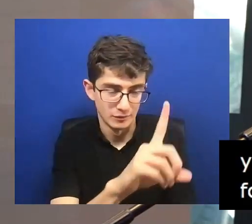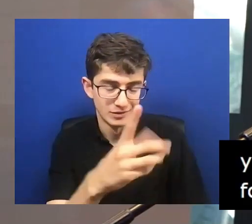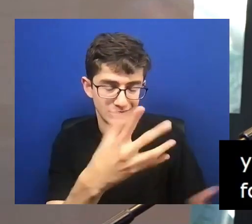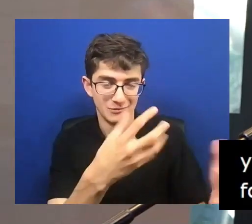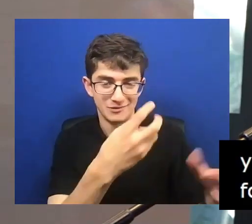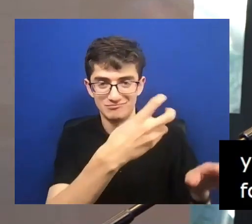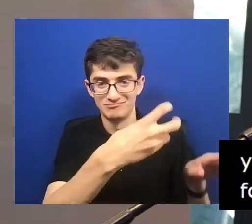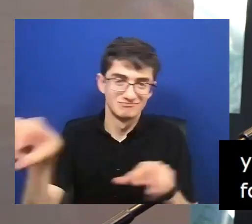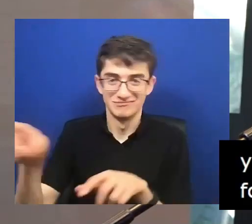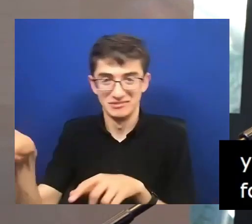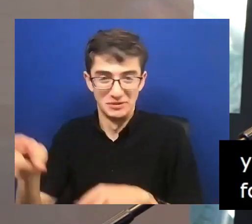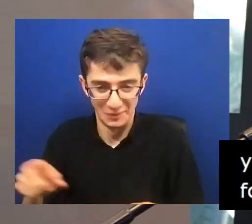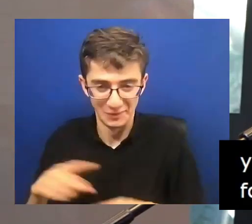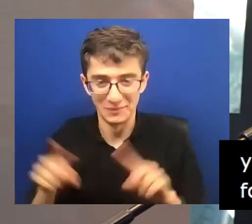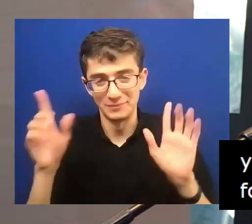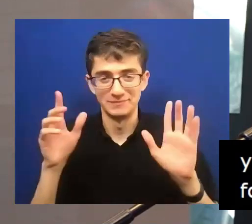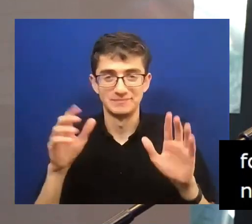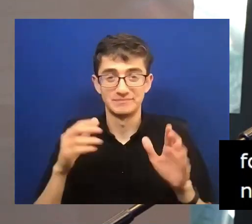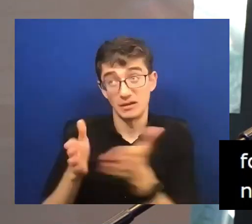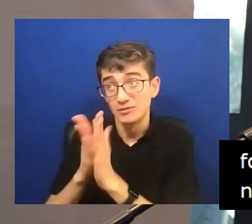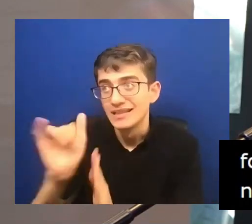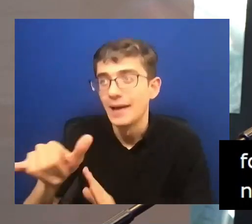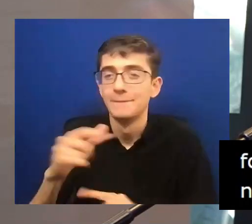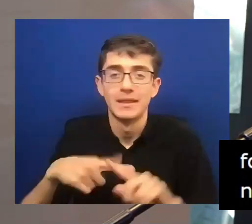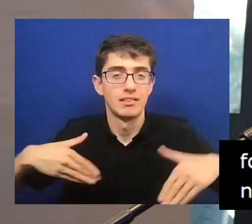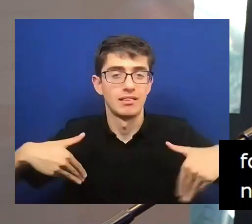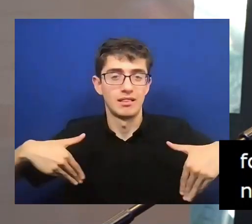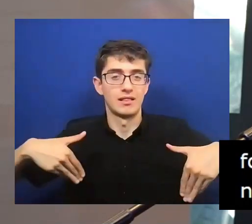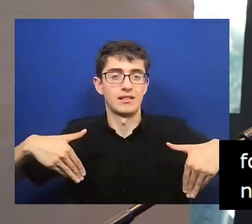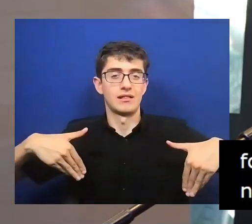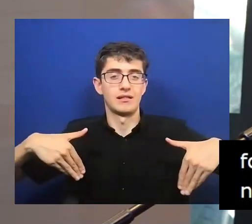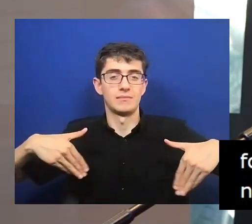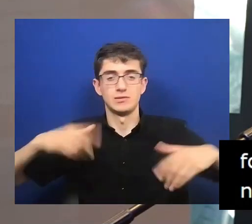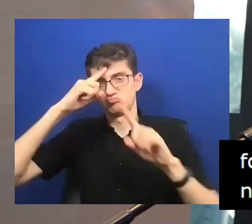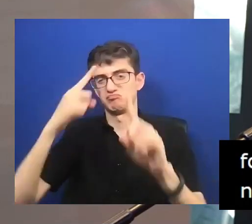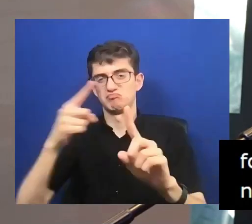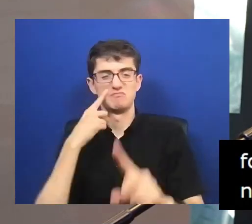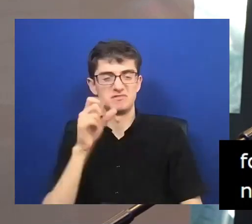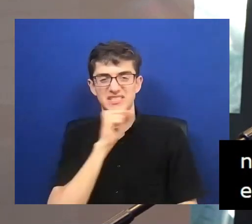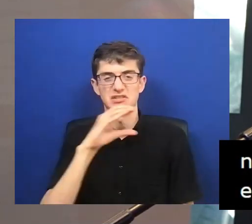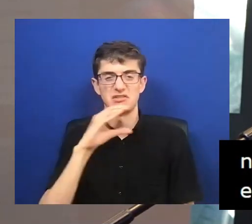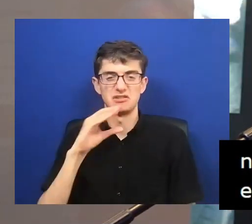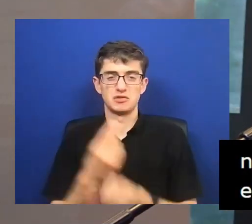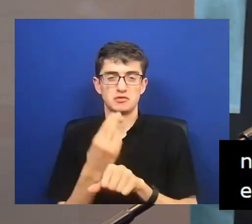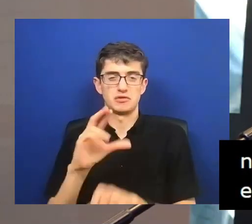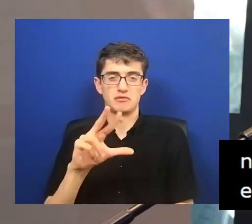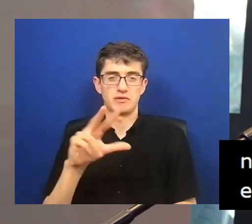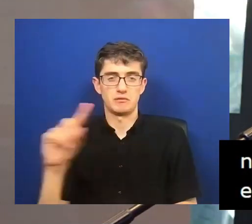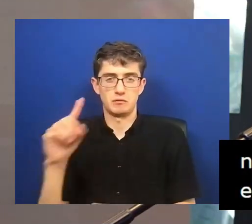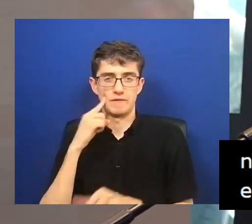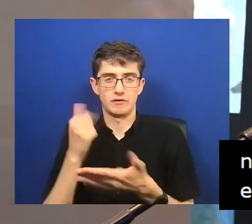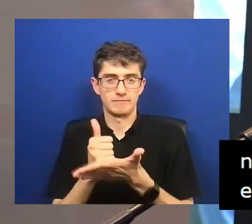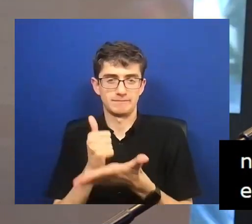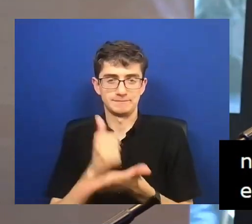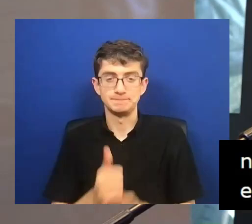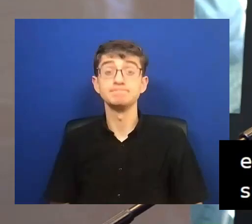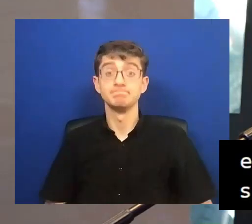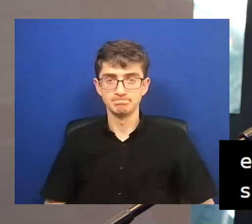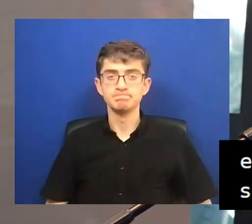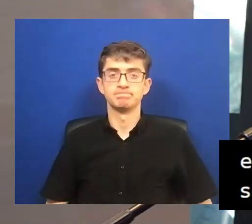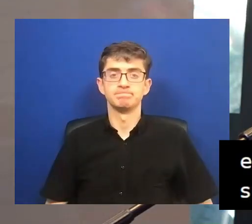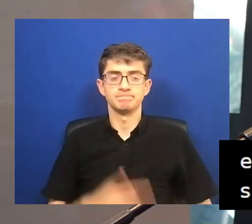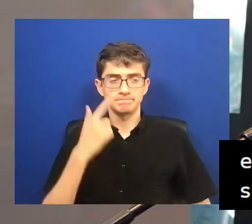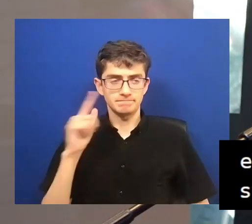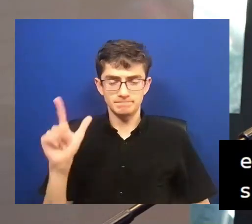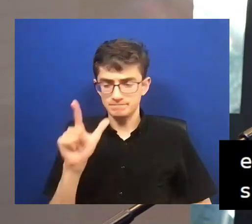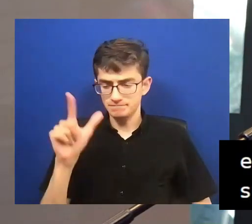what I asked. It has not happened. But that's what we want for the seniors. I will also say, in terms of the libraries and the schools, my understanding